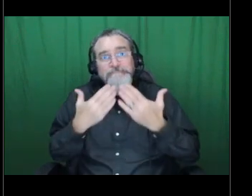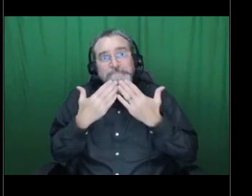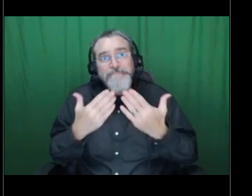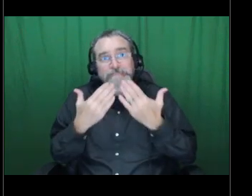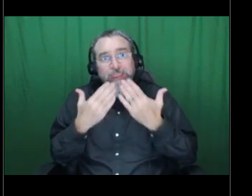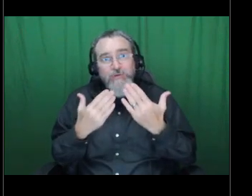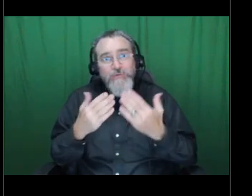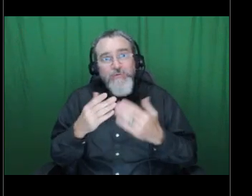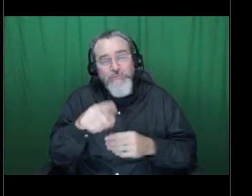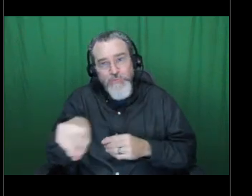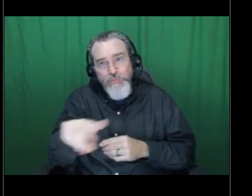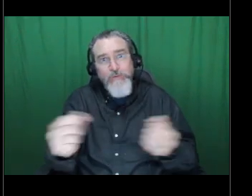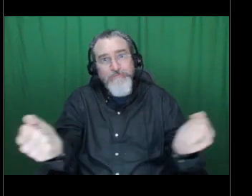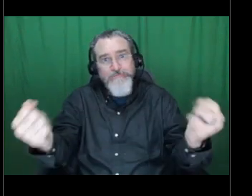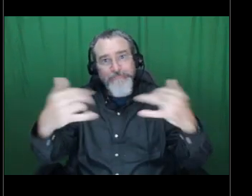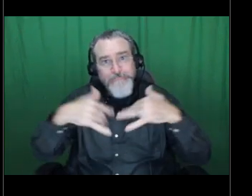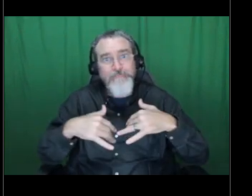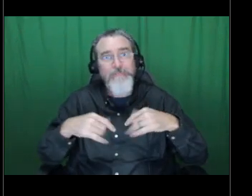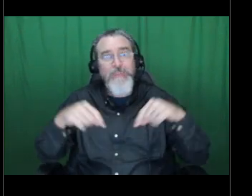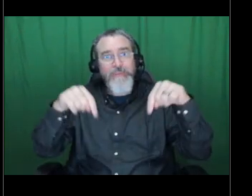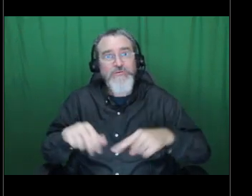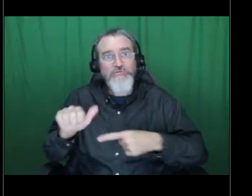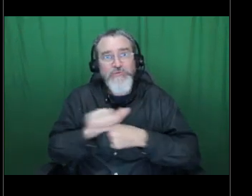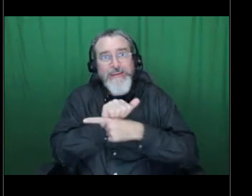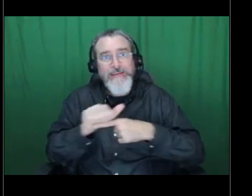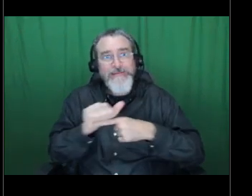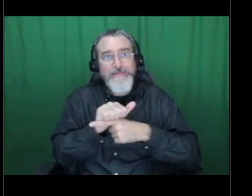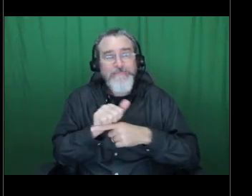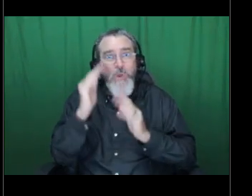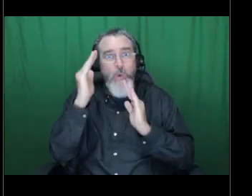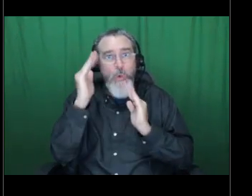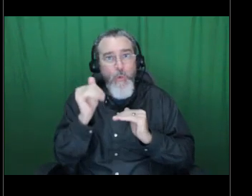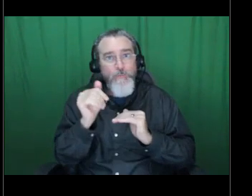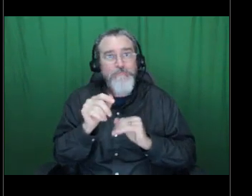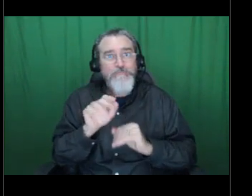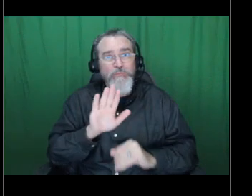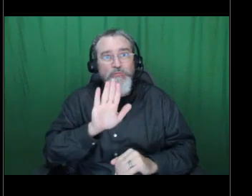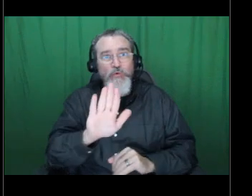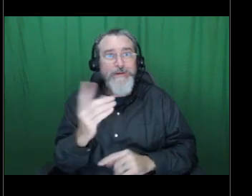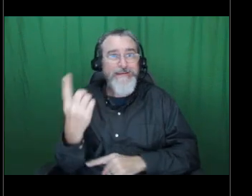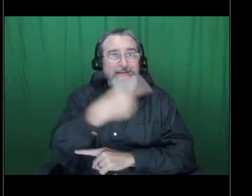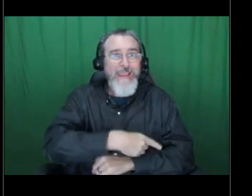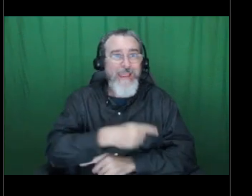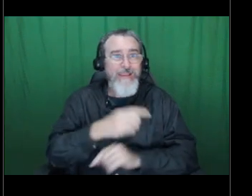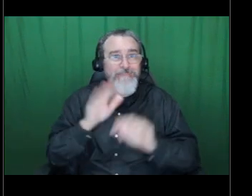for attending this training session, and we hope you have a fantastic day.